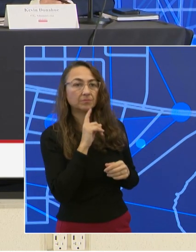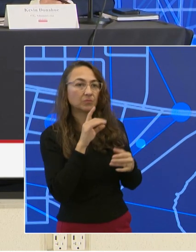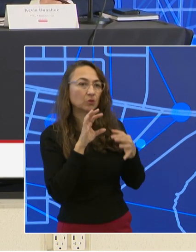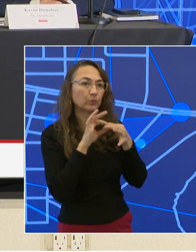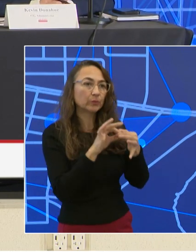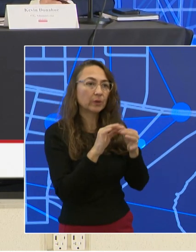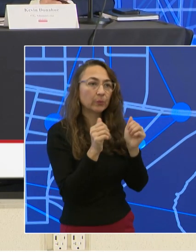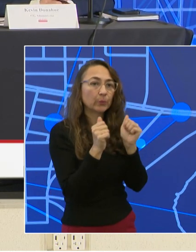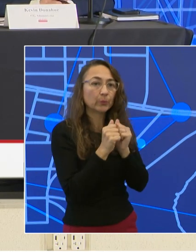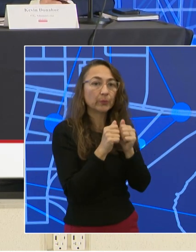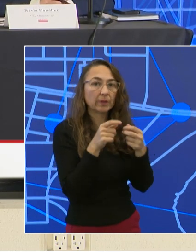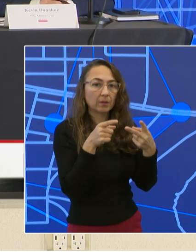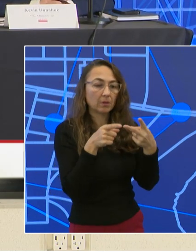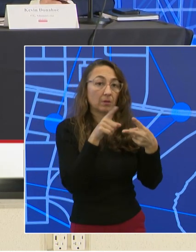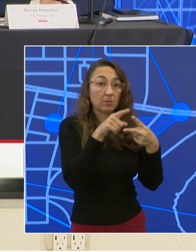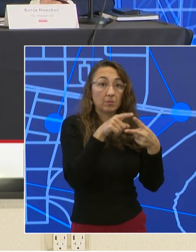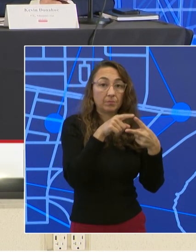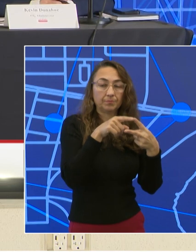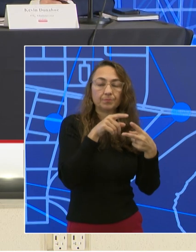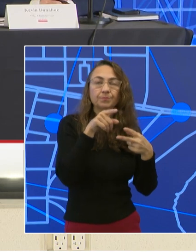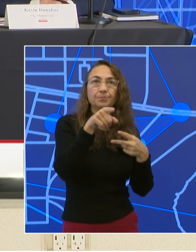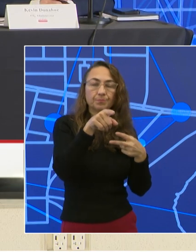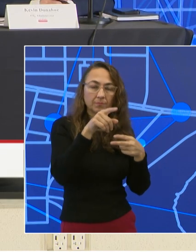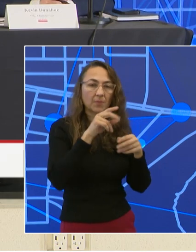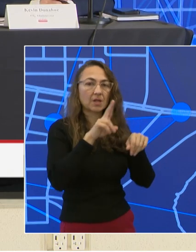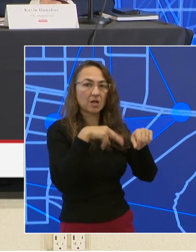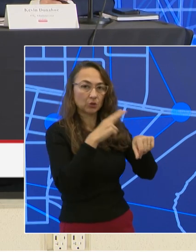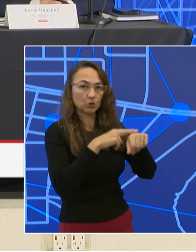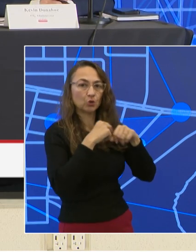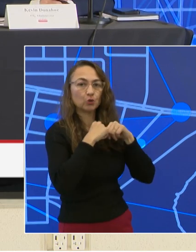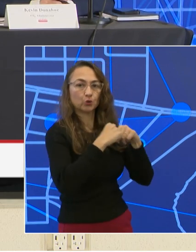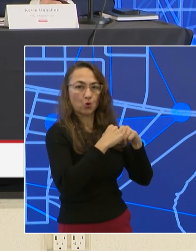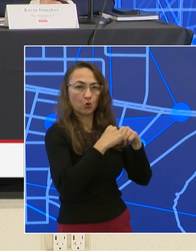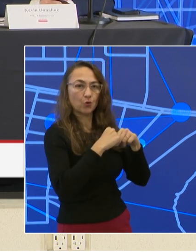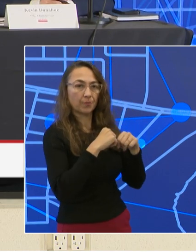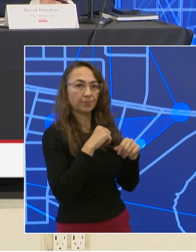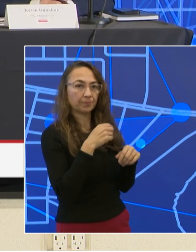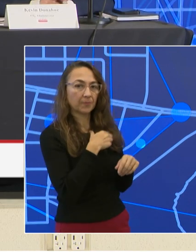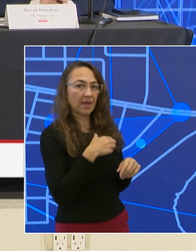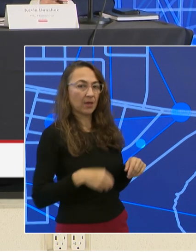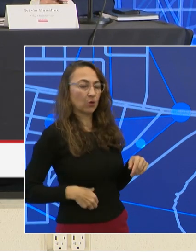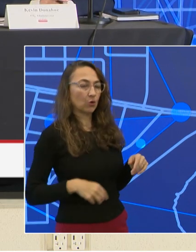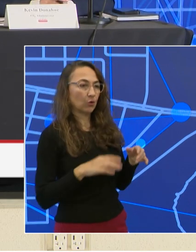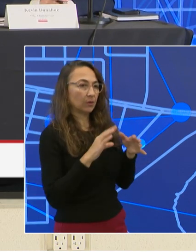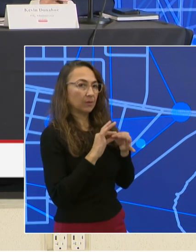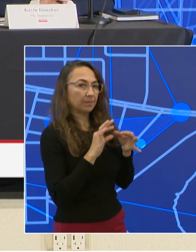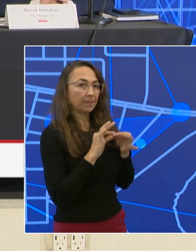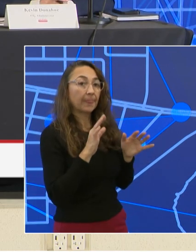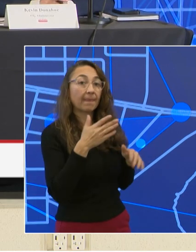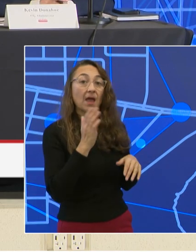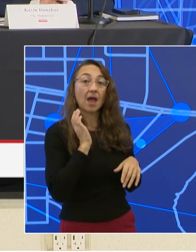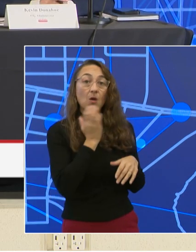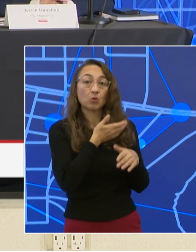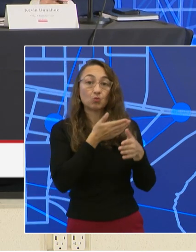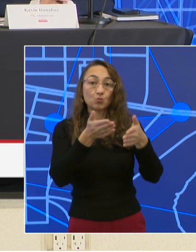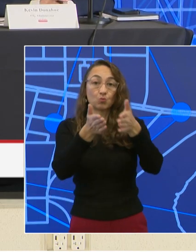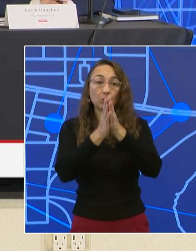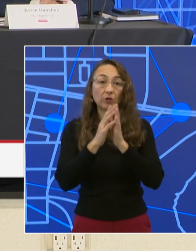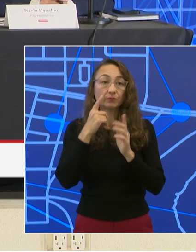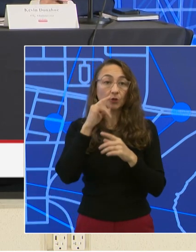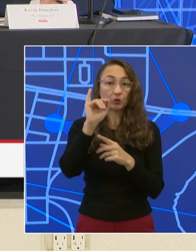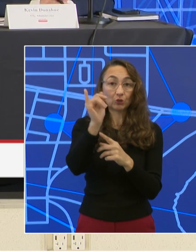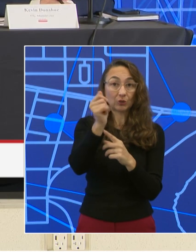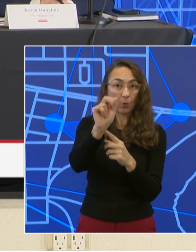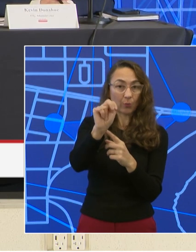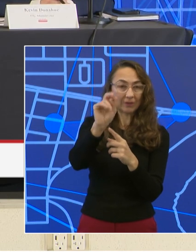Guard. I think I got a note that our request for January 6th has been submitted, and